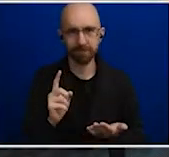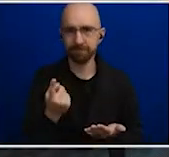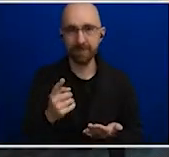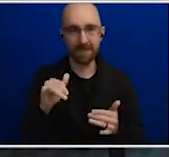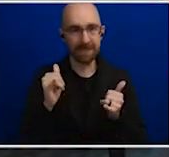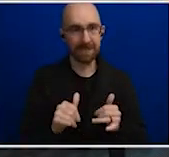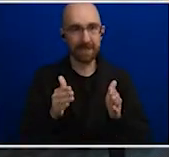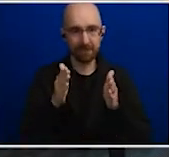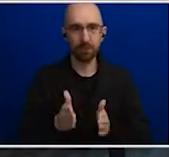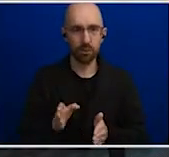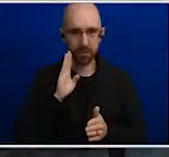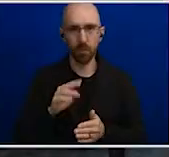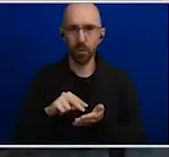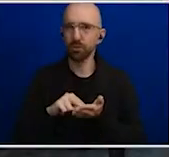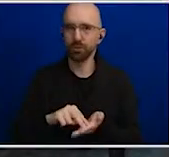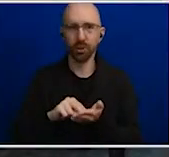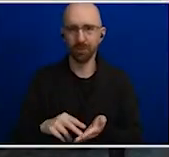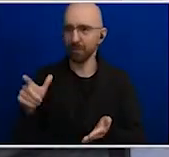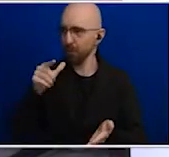surf.